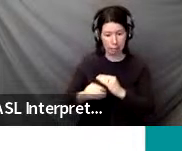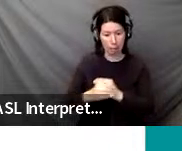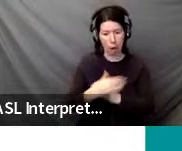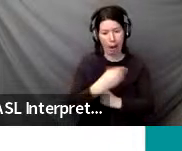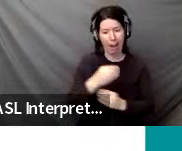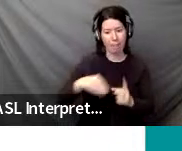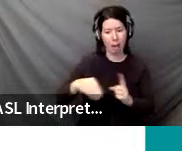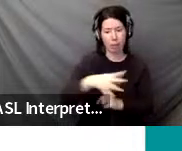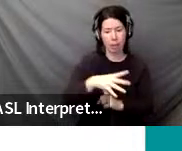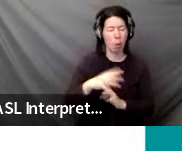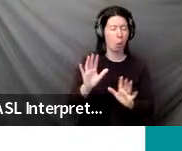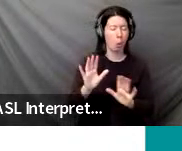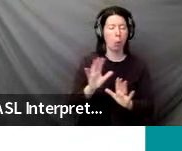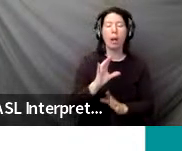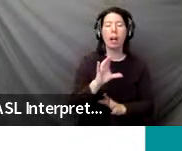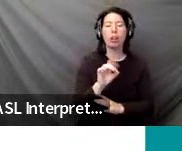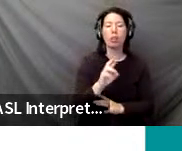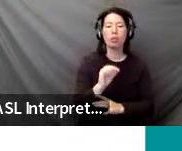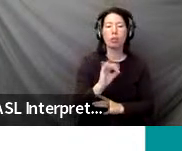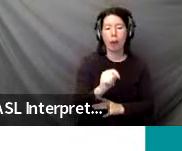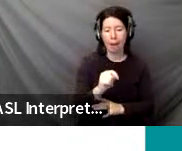or draft environmental